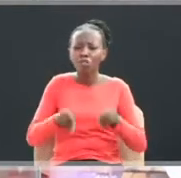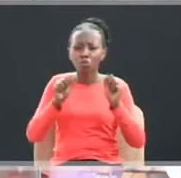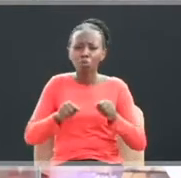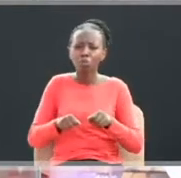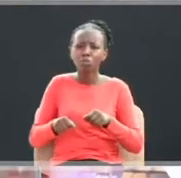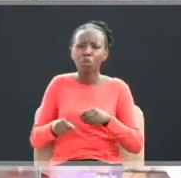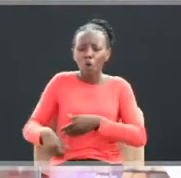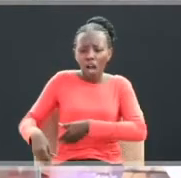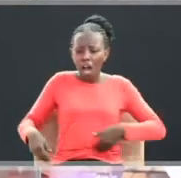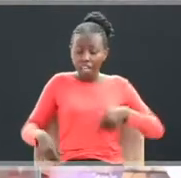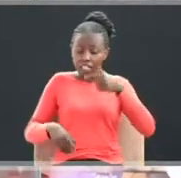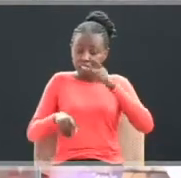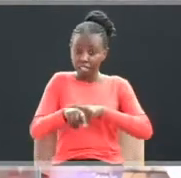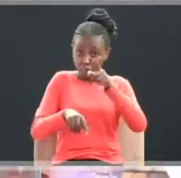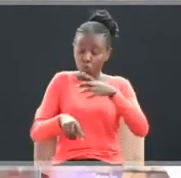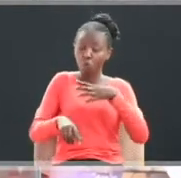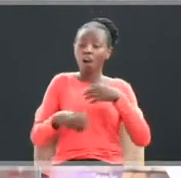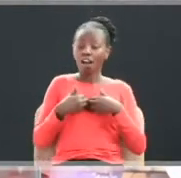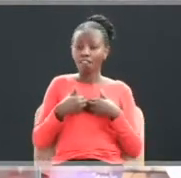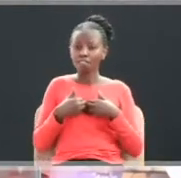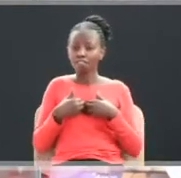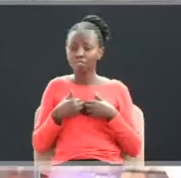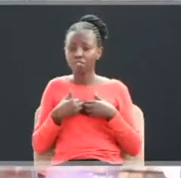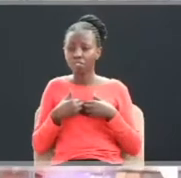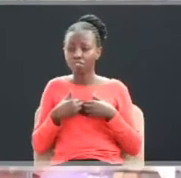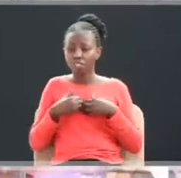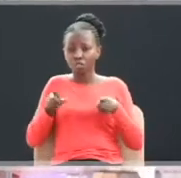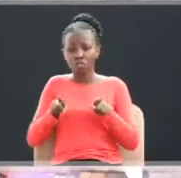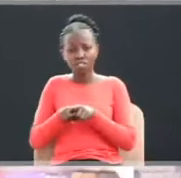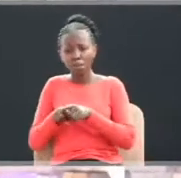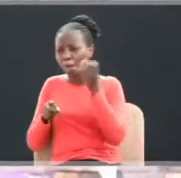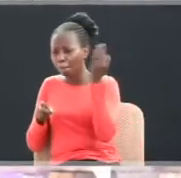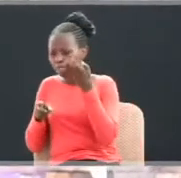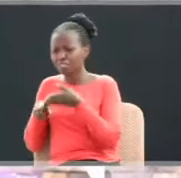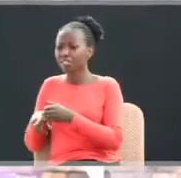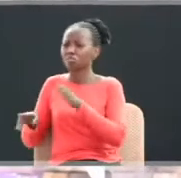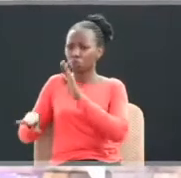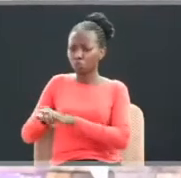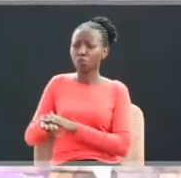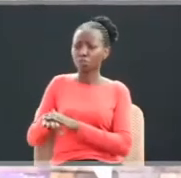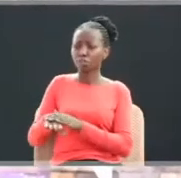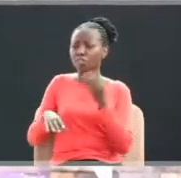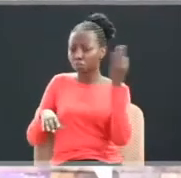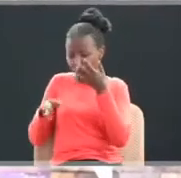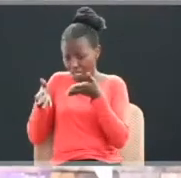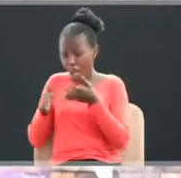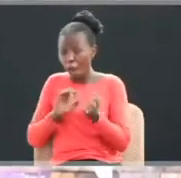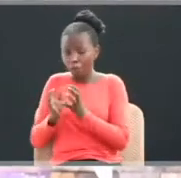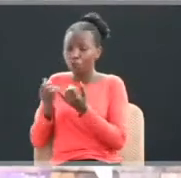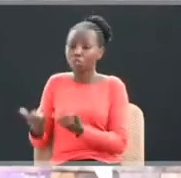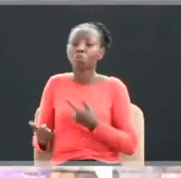it. Let's love our brothers. And you know what? This sermon is good. It is fitting now. And I want to say